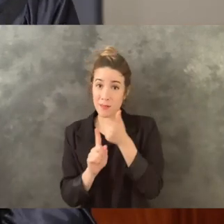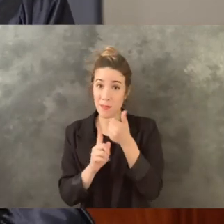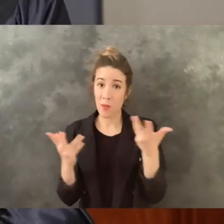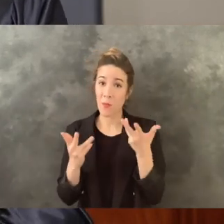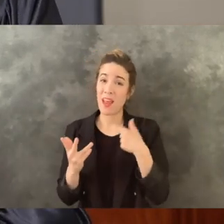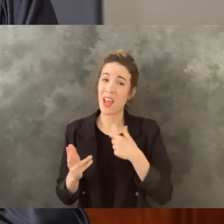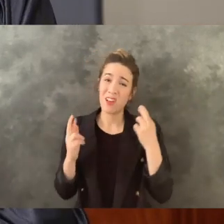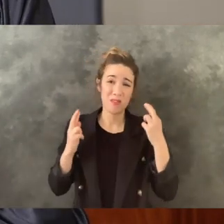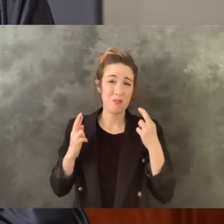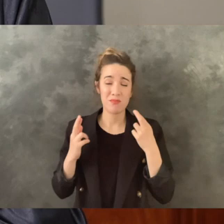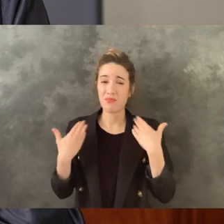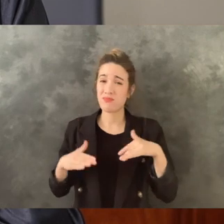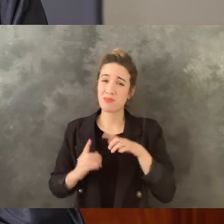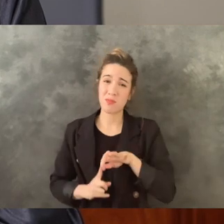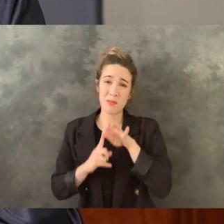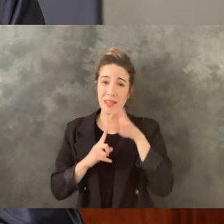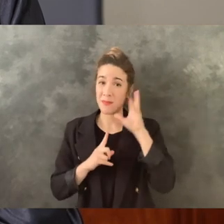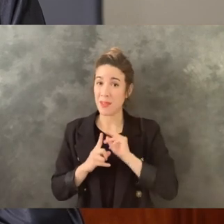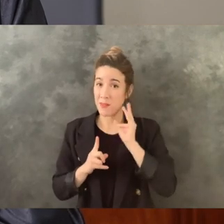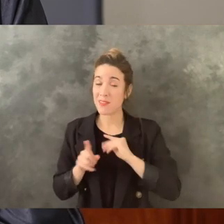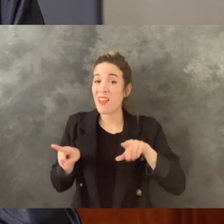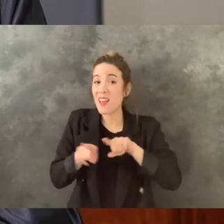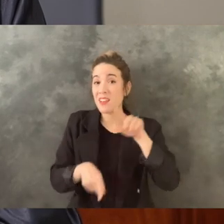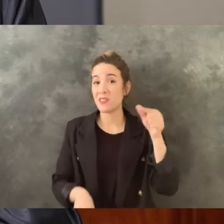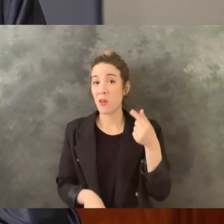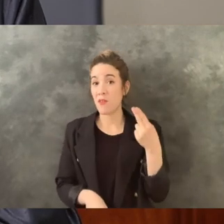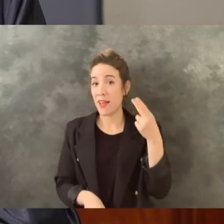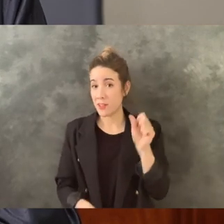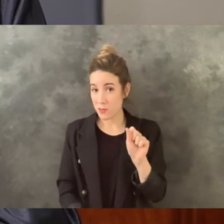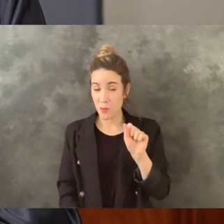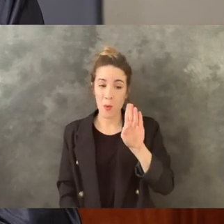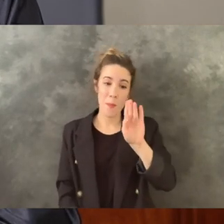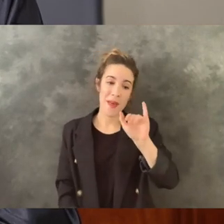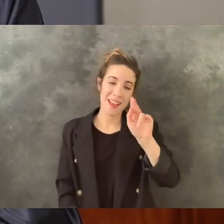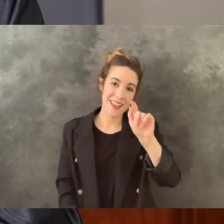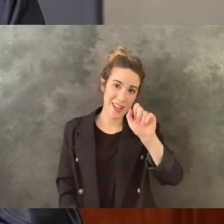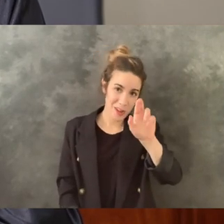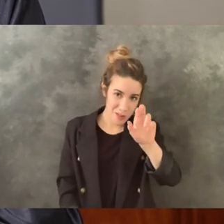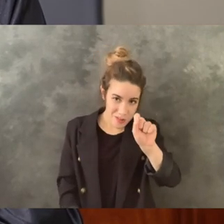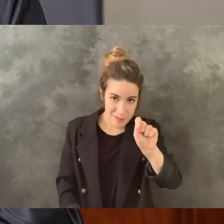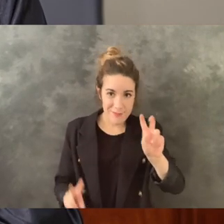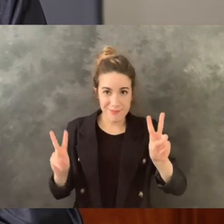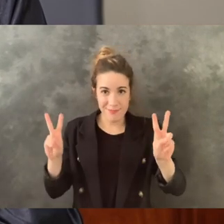hope will be a unique experience as Gulf High School Buccaneers.